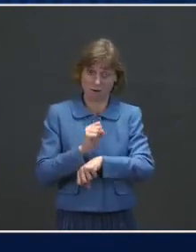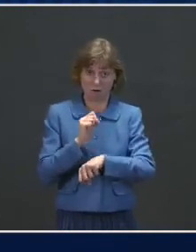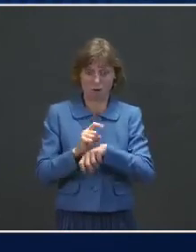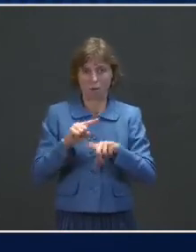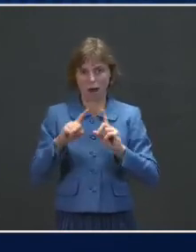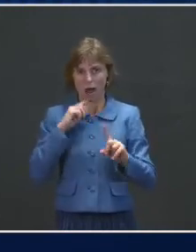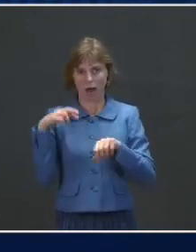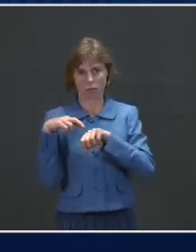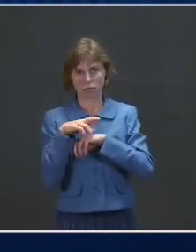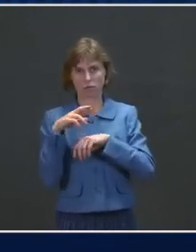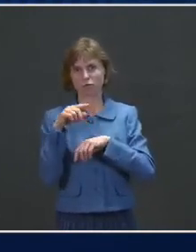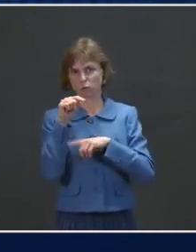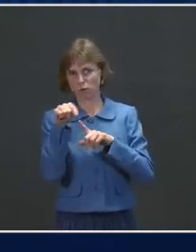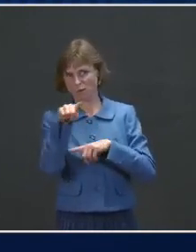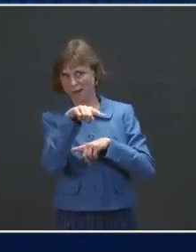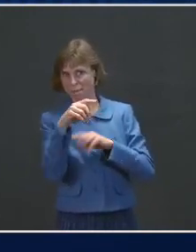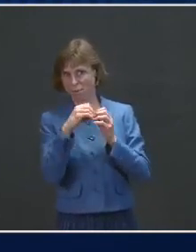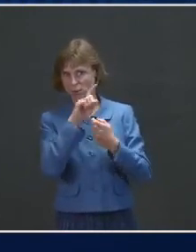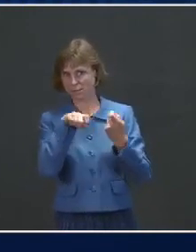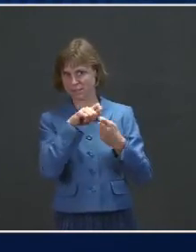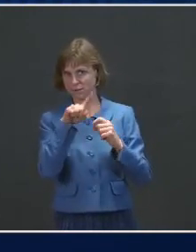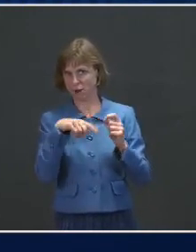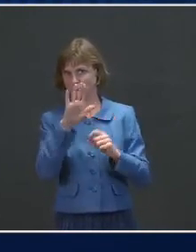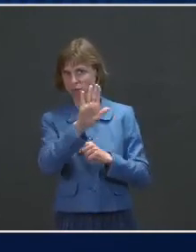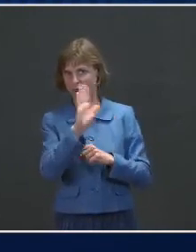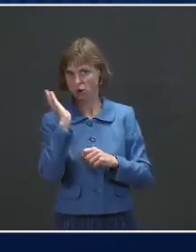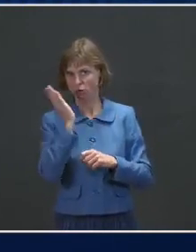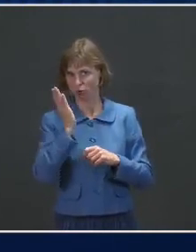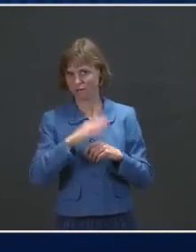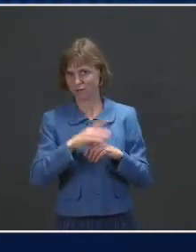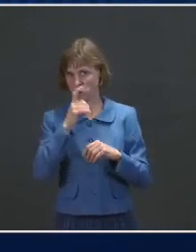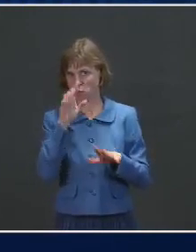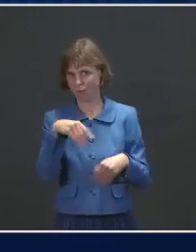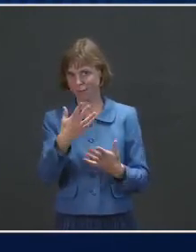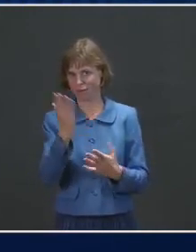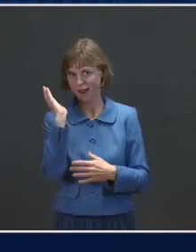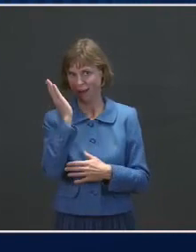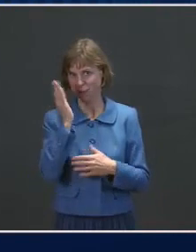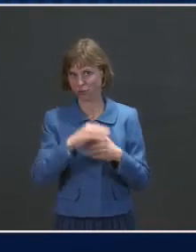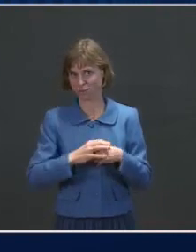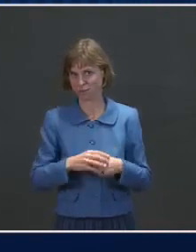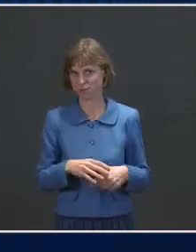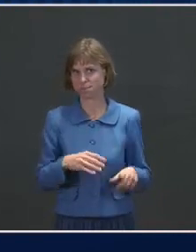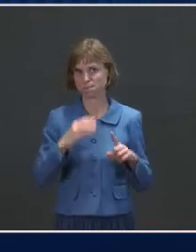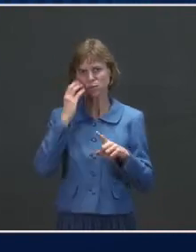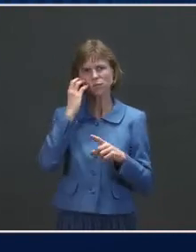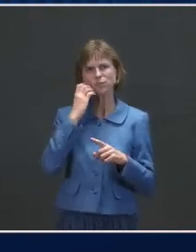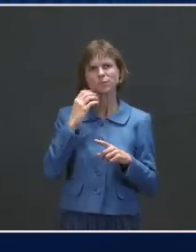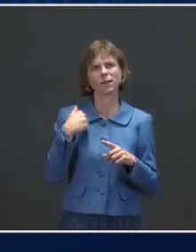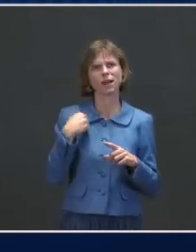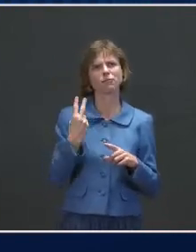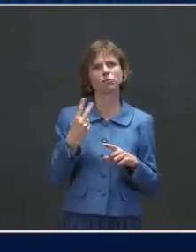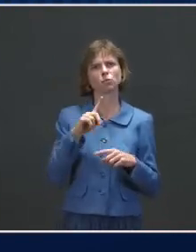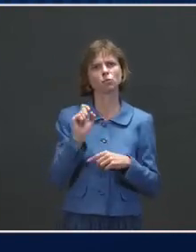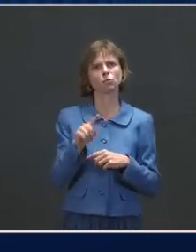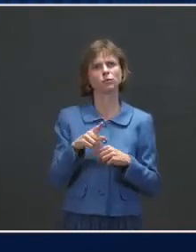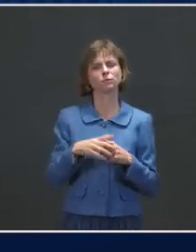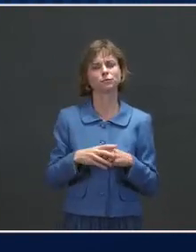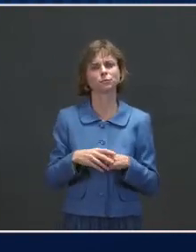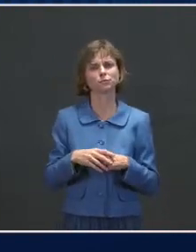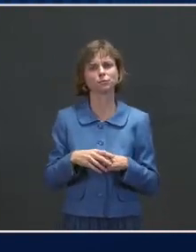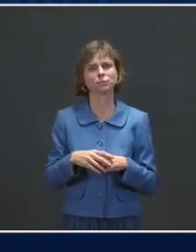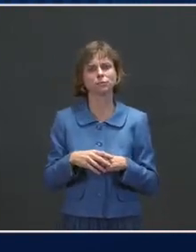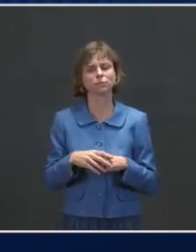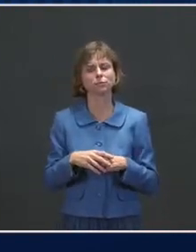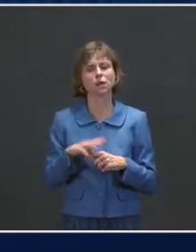more specifics on the briefings and who will be providing the briefings. Go ahead. Thanks, Jen. I have two questions. One's a quick follow-on impeachment. Sure.